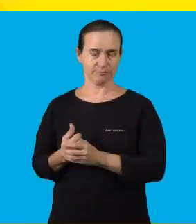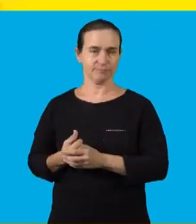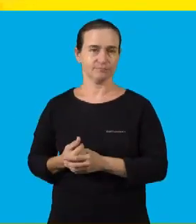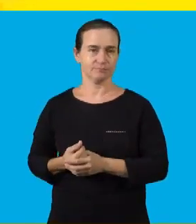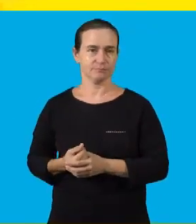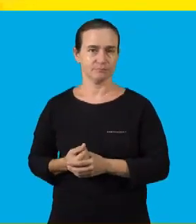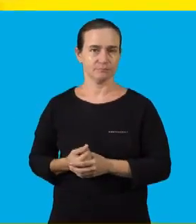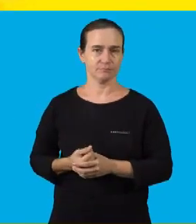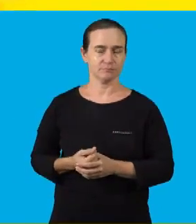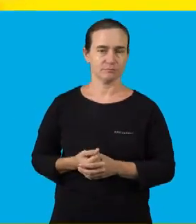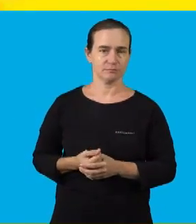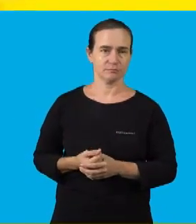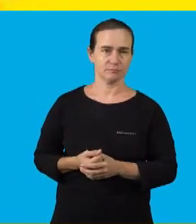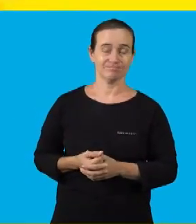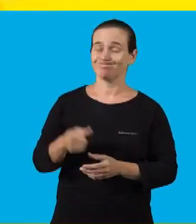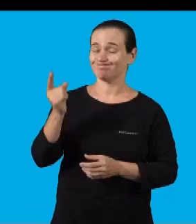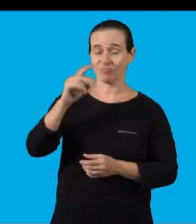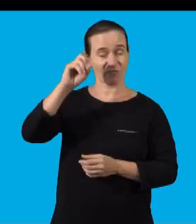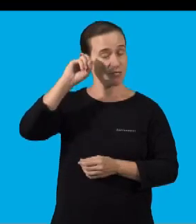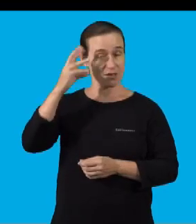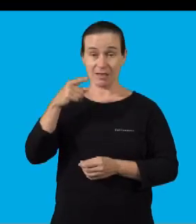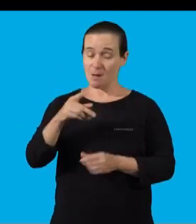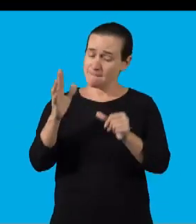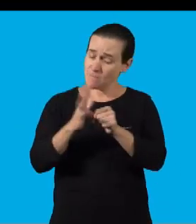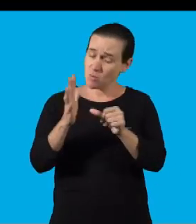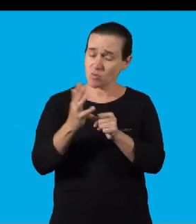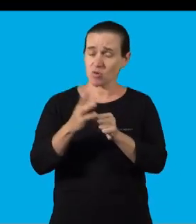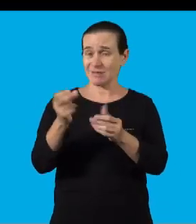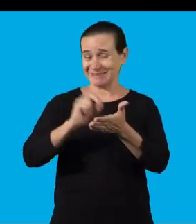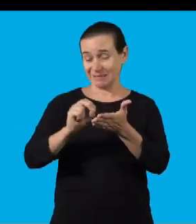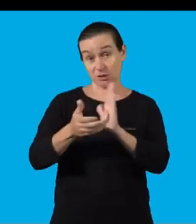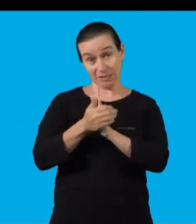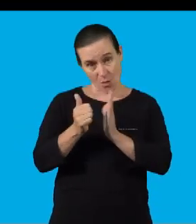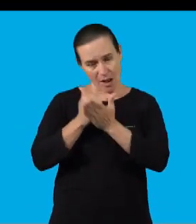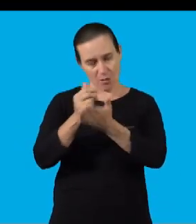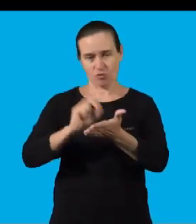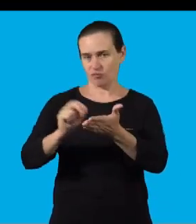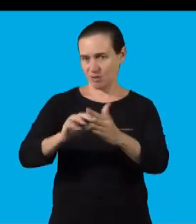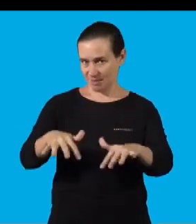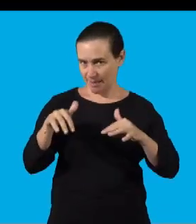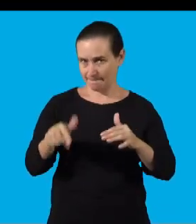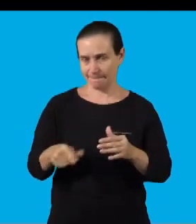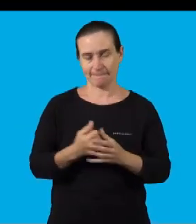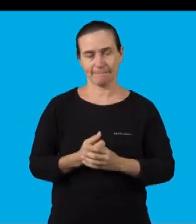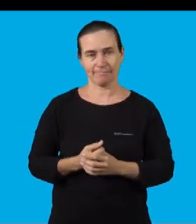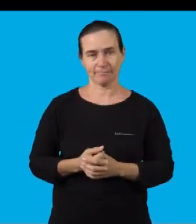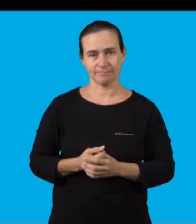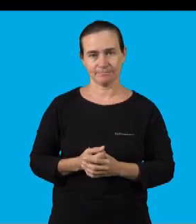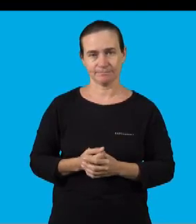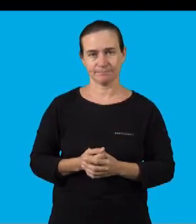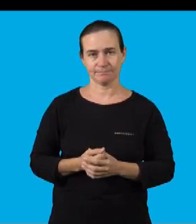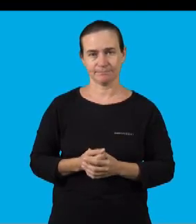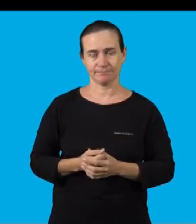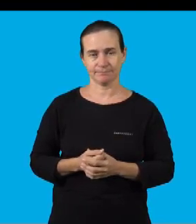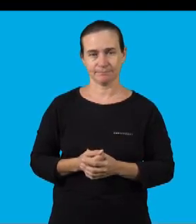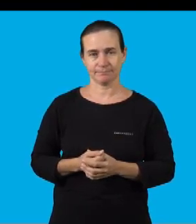correct formula. Do not forget those exam writing skills that you need to have that will help